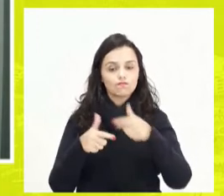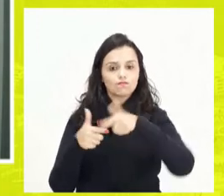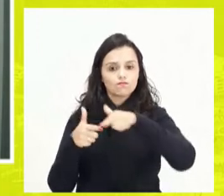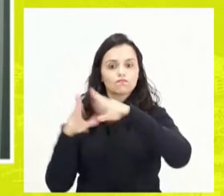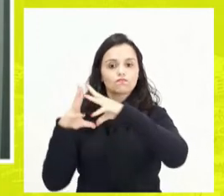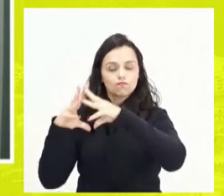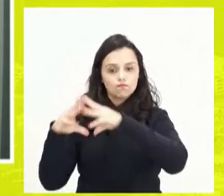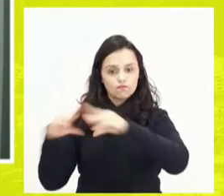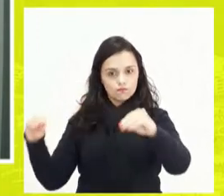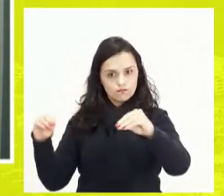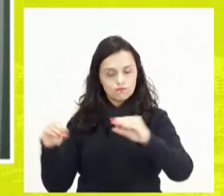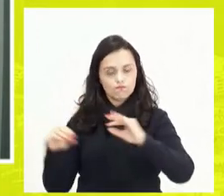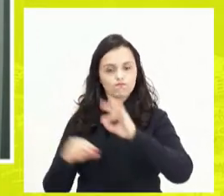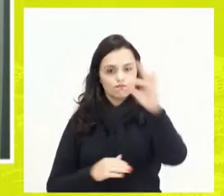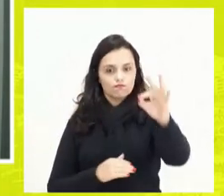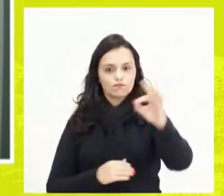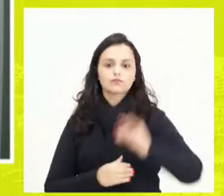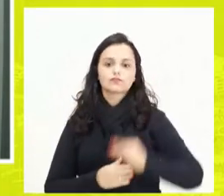long run